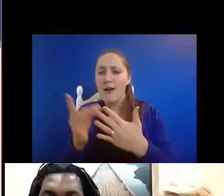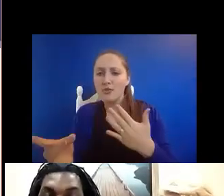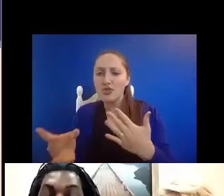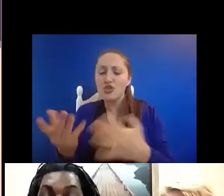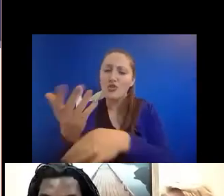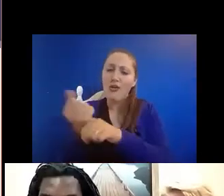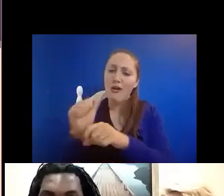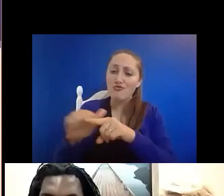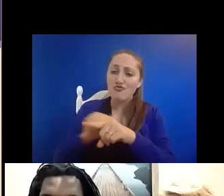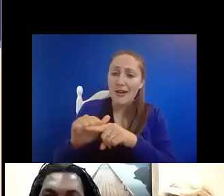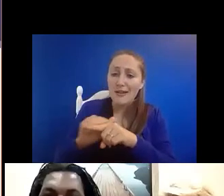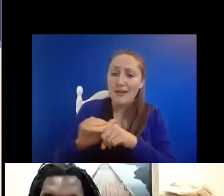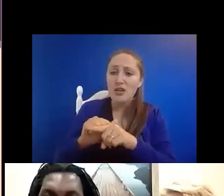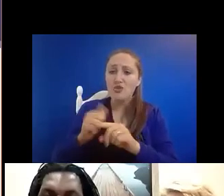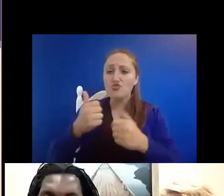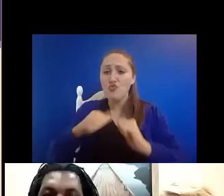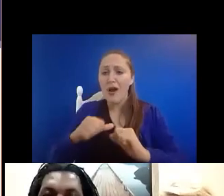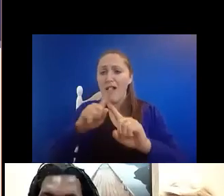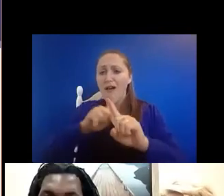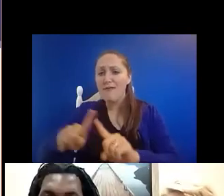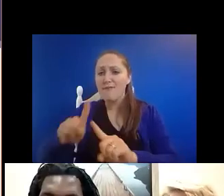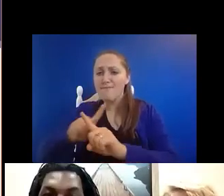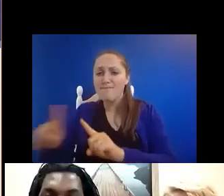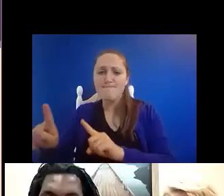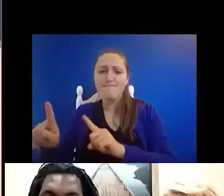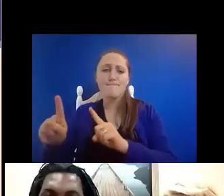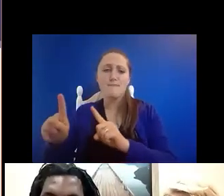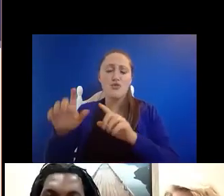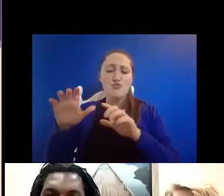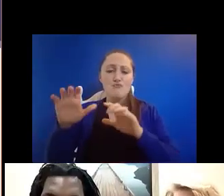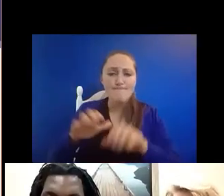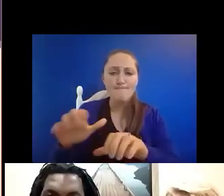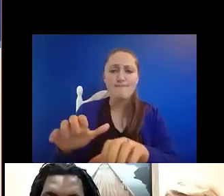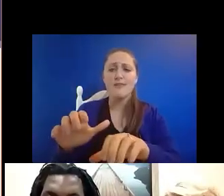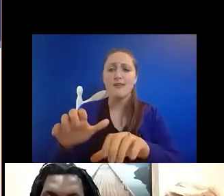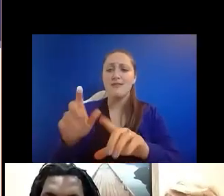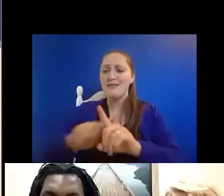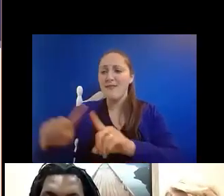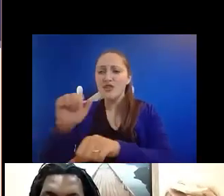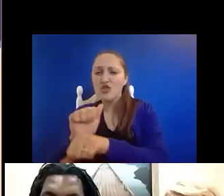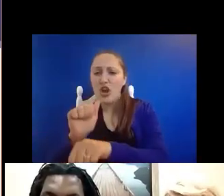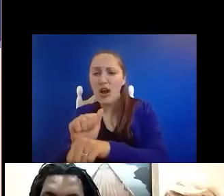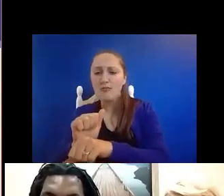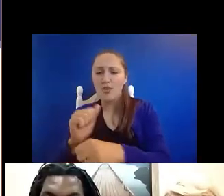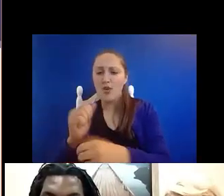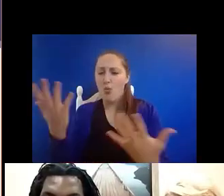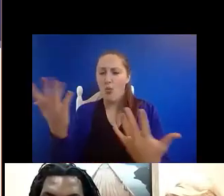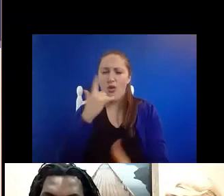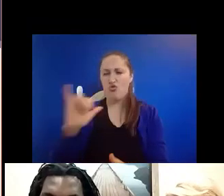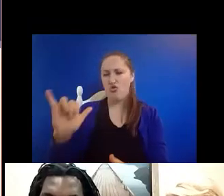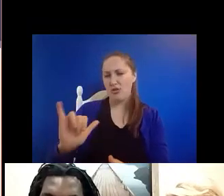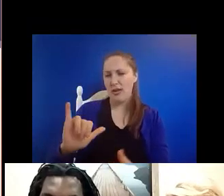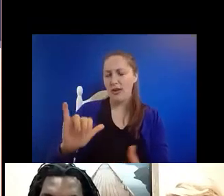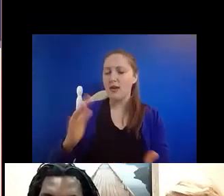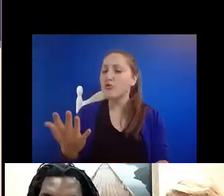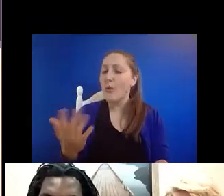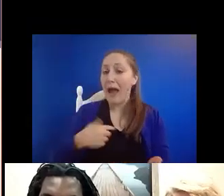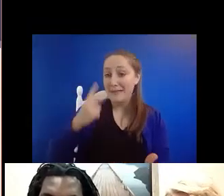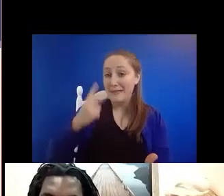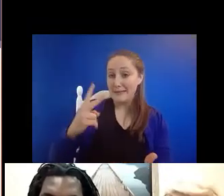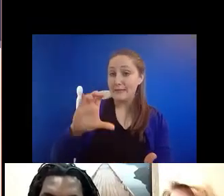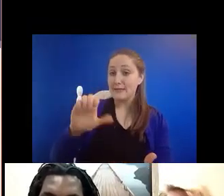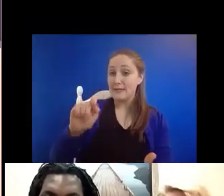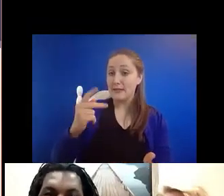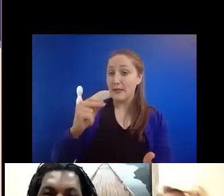and trying different things, different tasks, different jobs. Right. How did that look like for you? So I see Catherine is